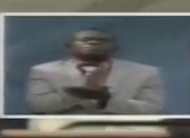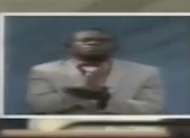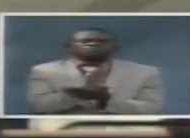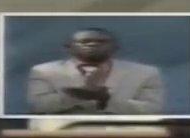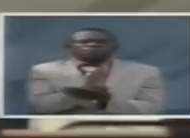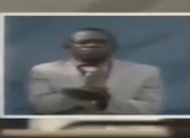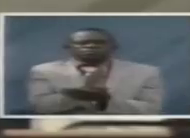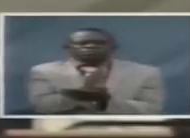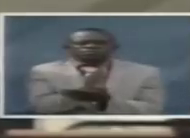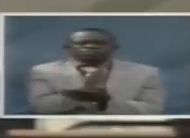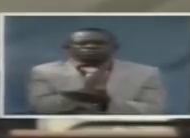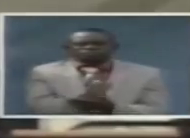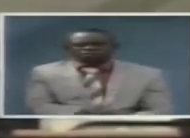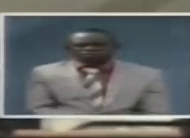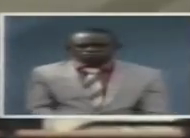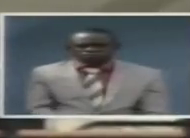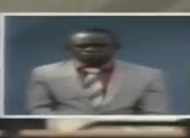This,